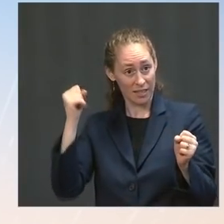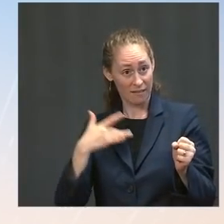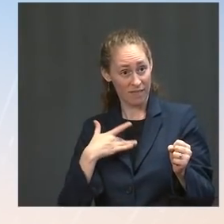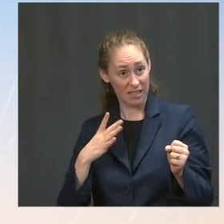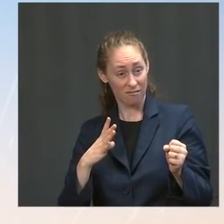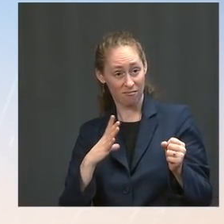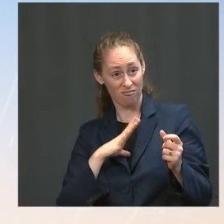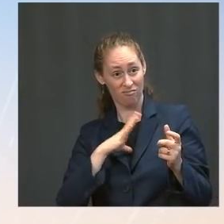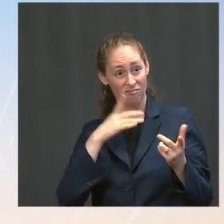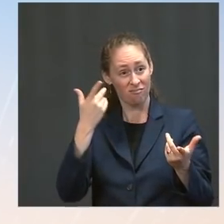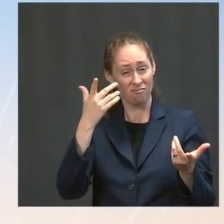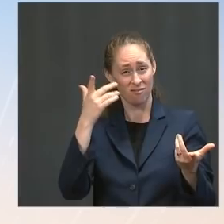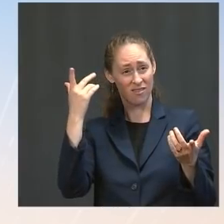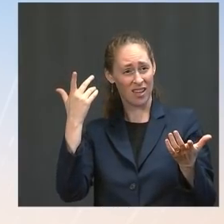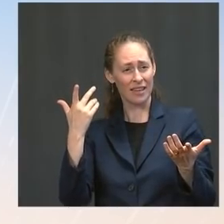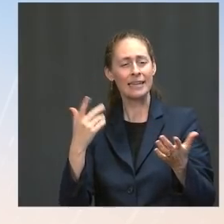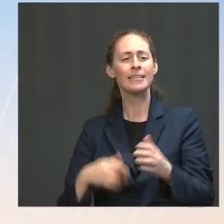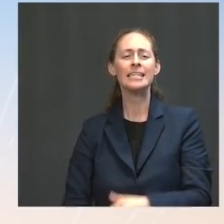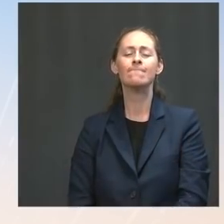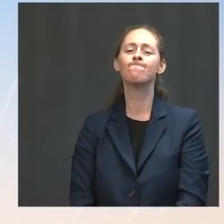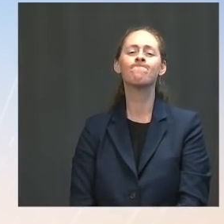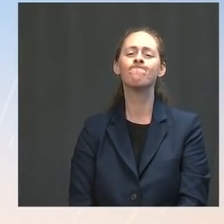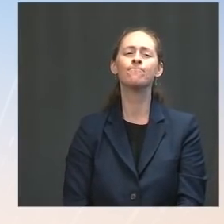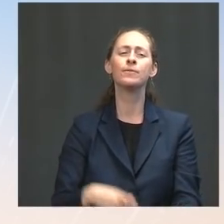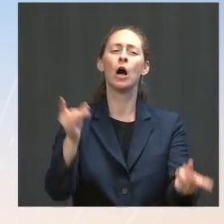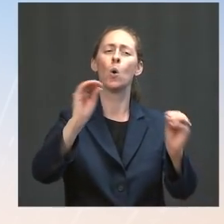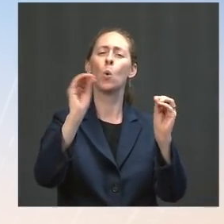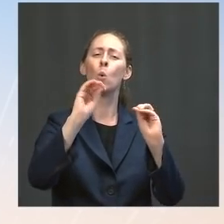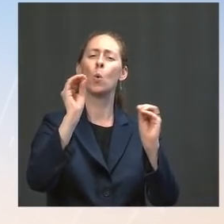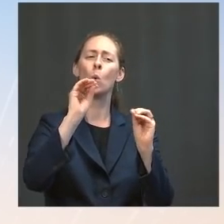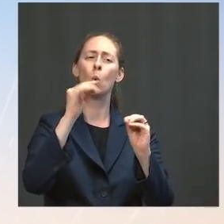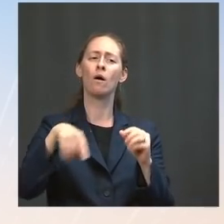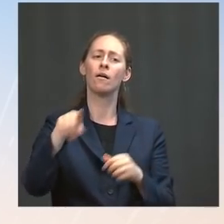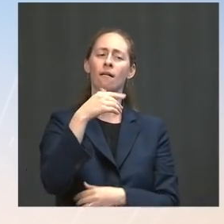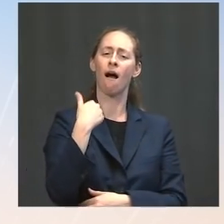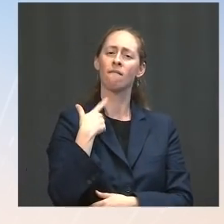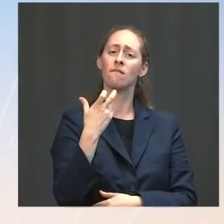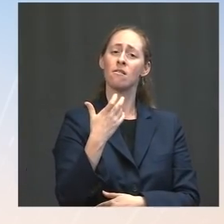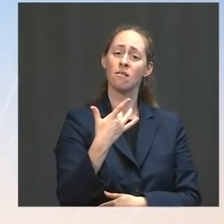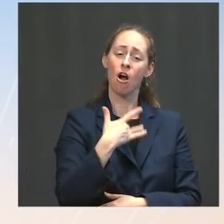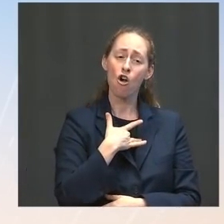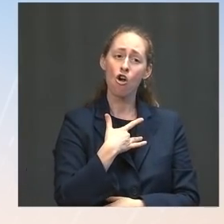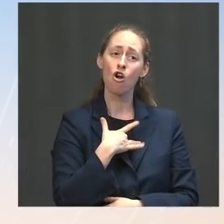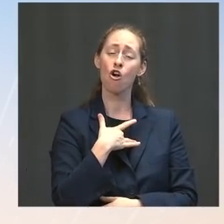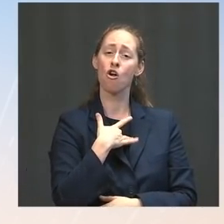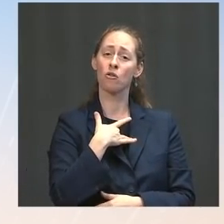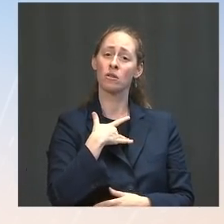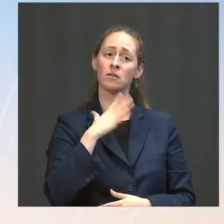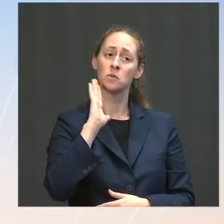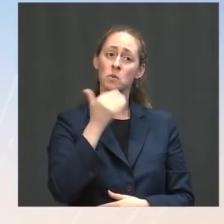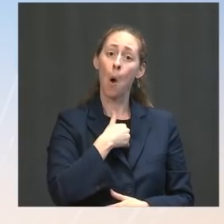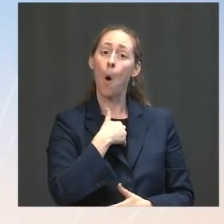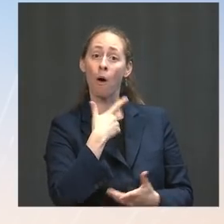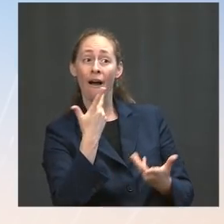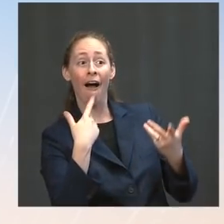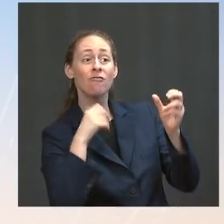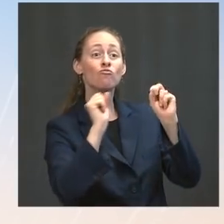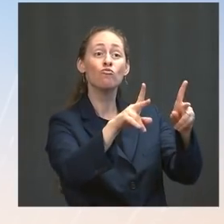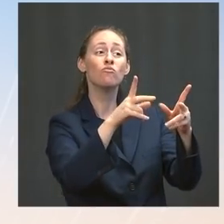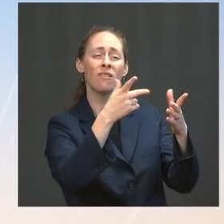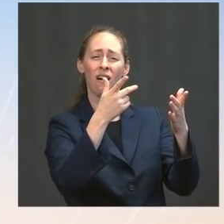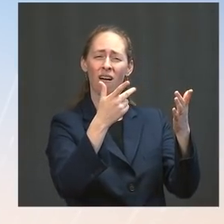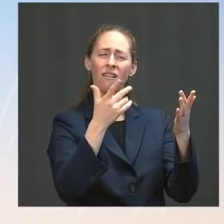administration to private contractors now selling seats for thousands of dollars on charter flights out of